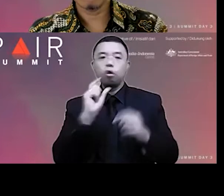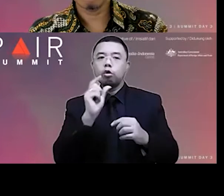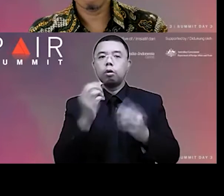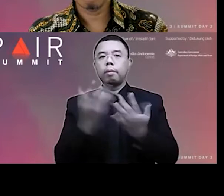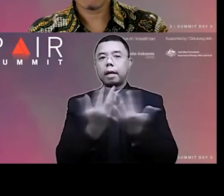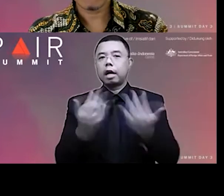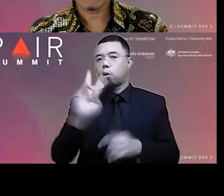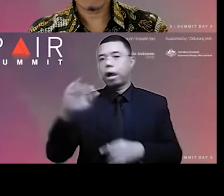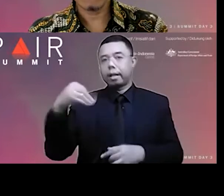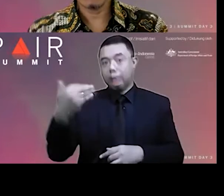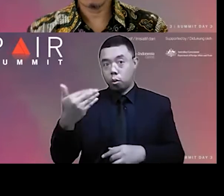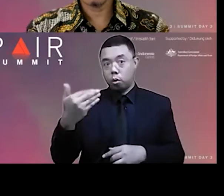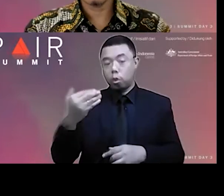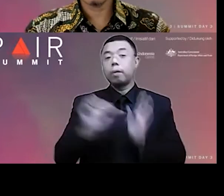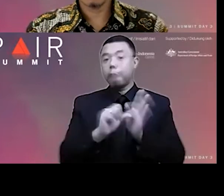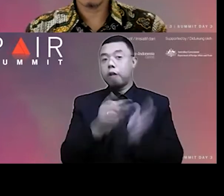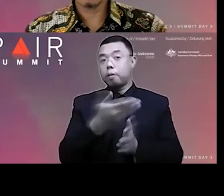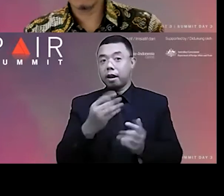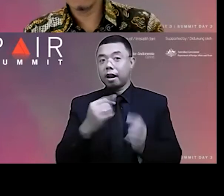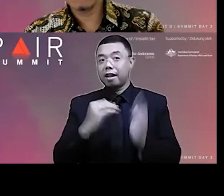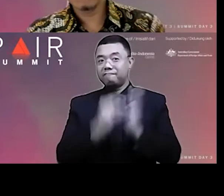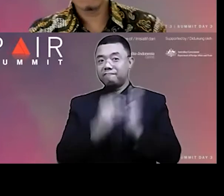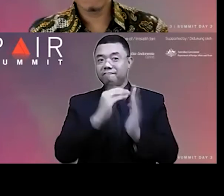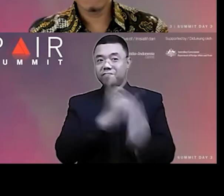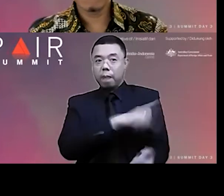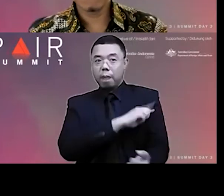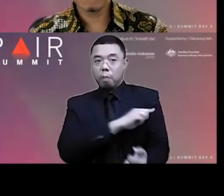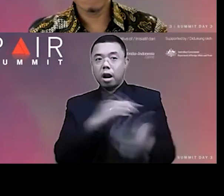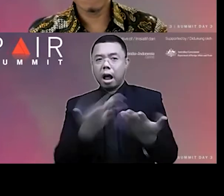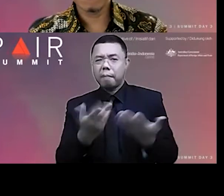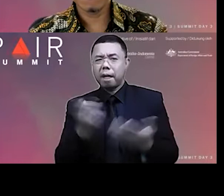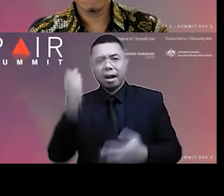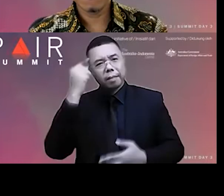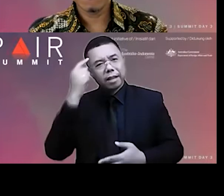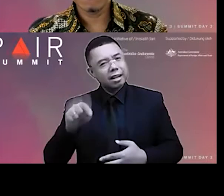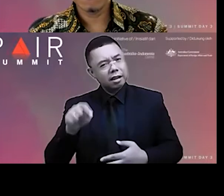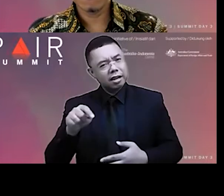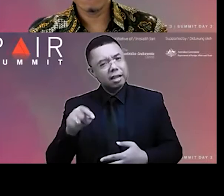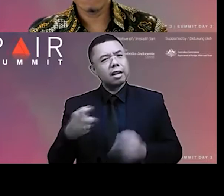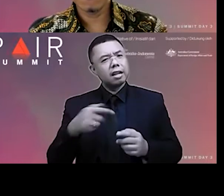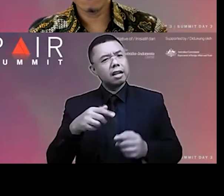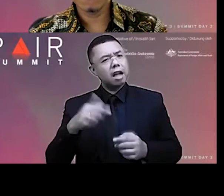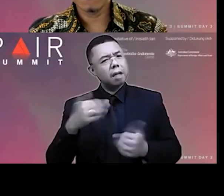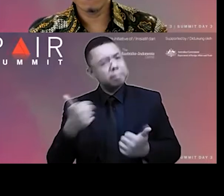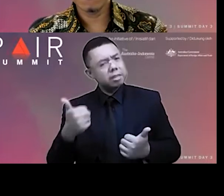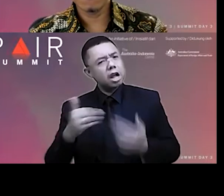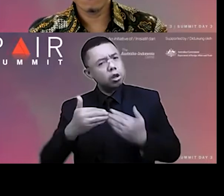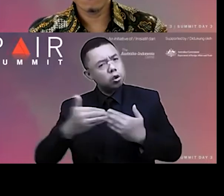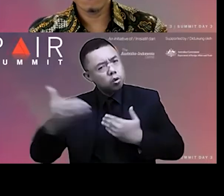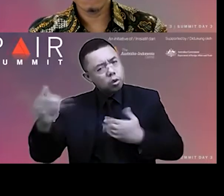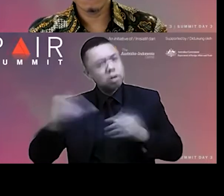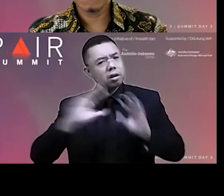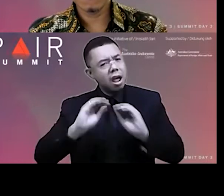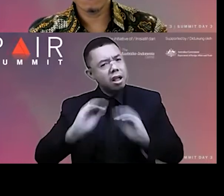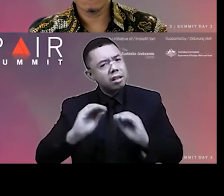upskill. Is that something that you think can continue to be valuable, or perhaps tweaked to as in a regional way, as